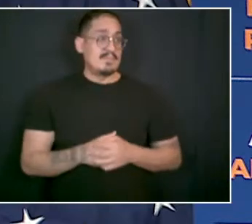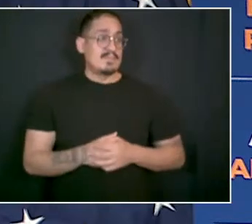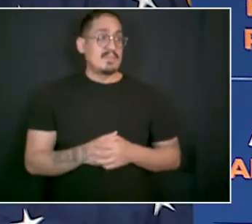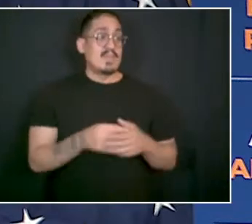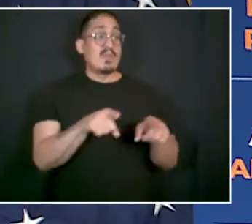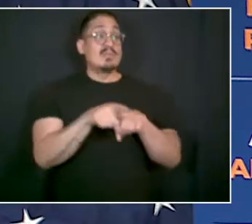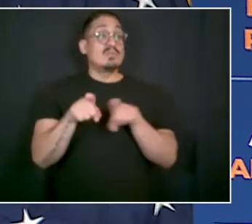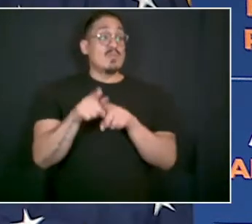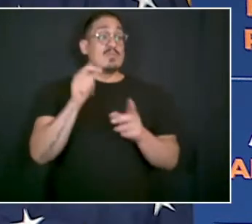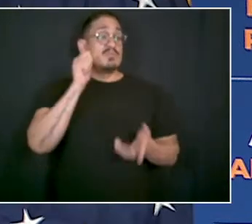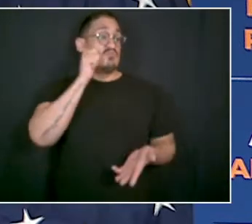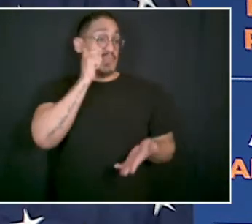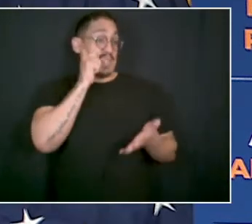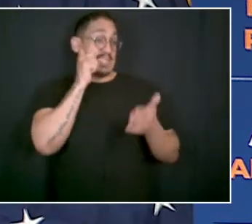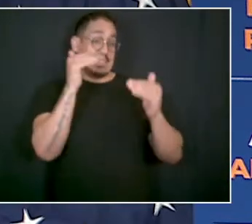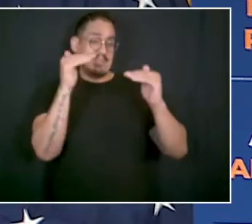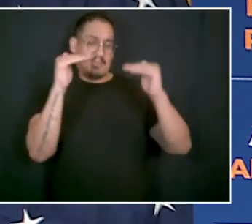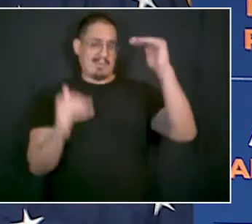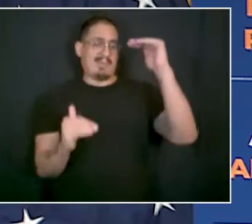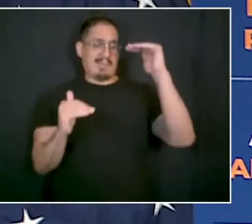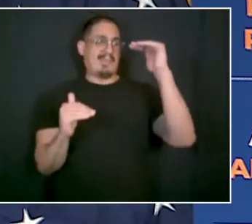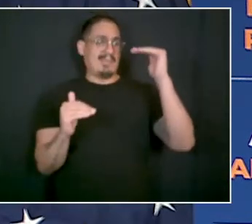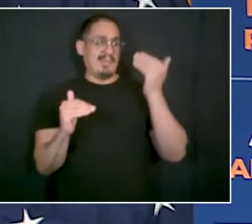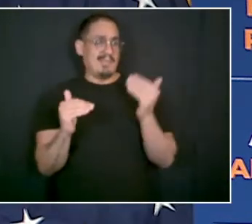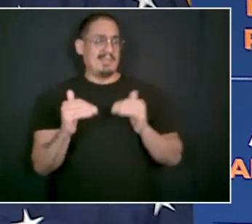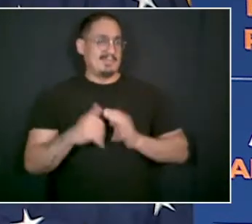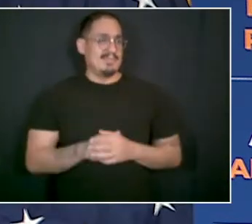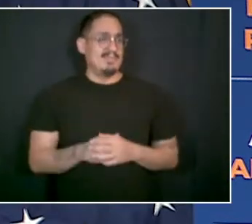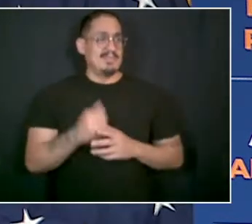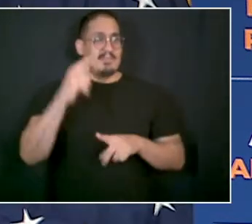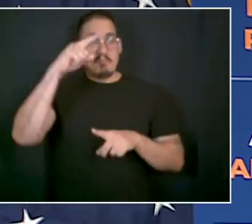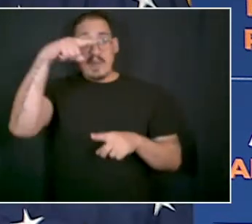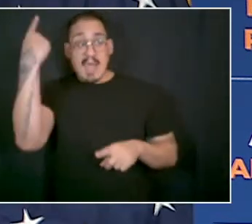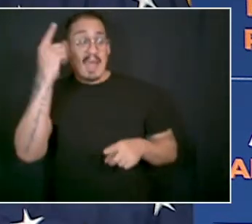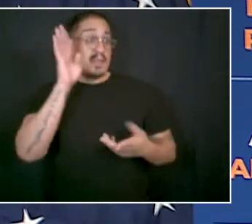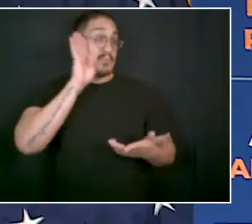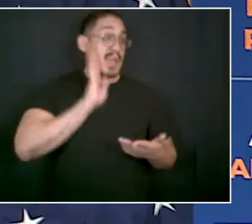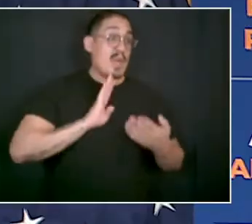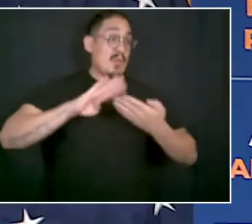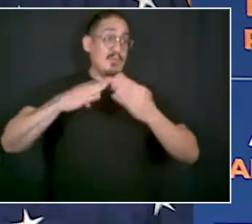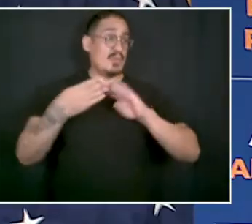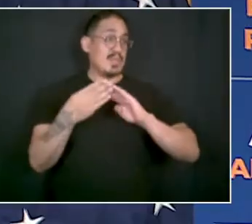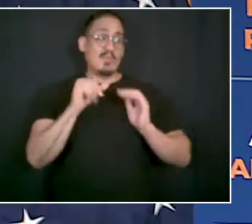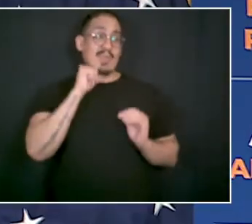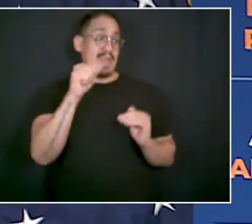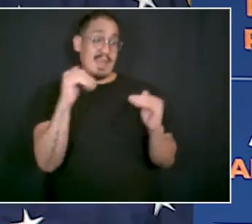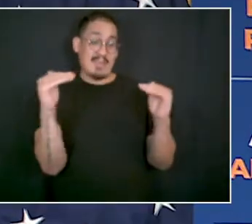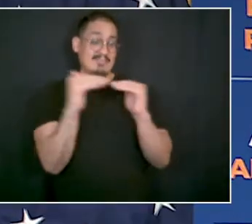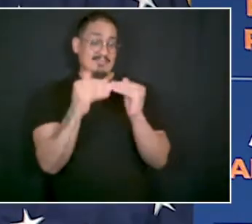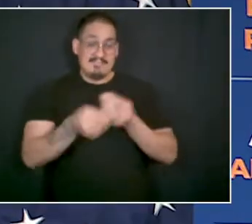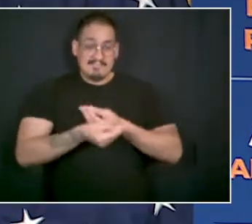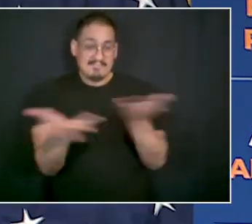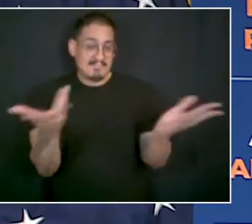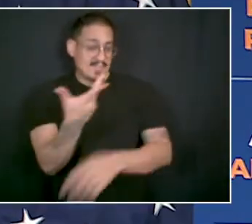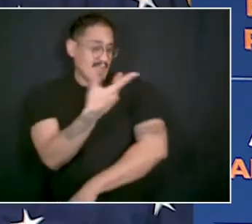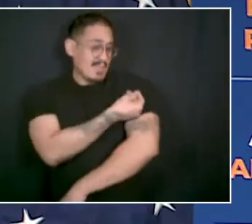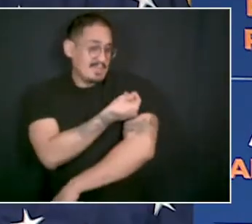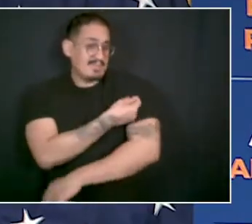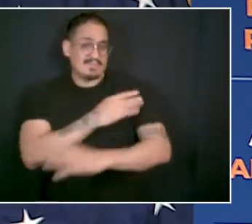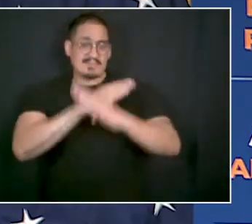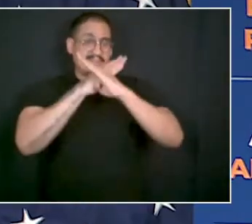vaccines. Black and brown communities were not being fairly vaccinated. We were not giving out face masks